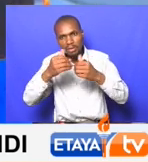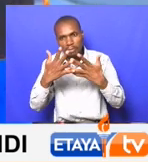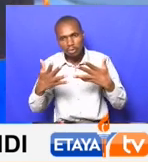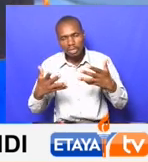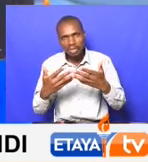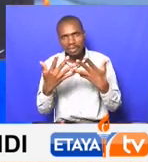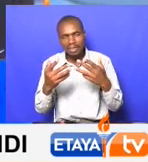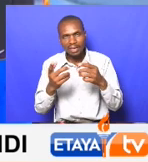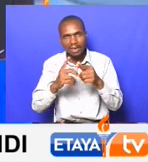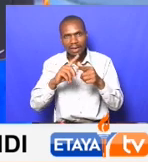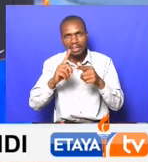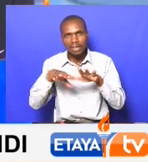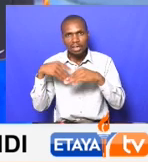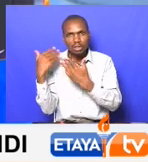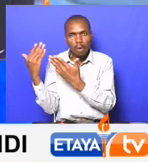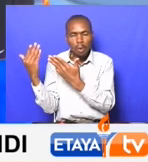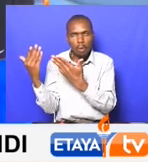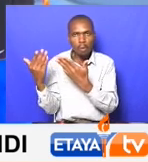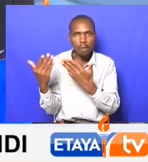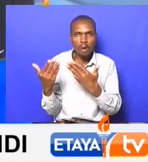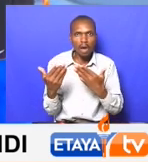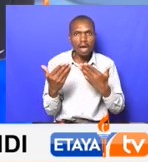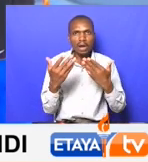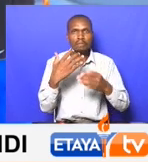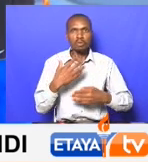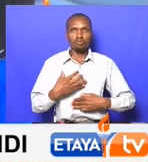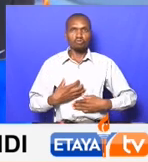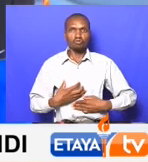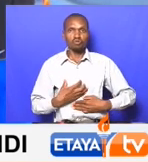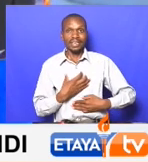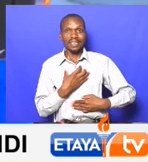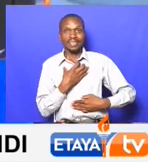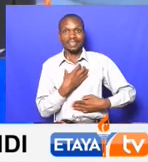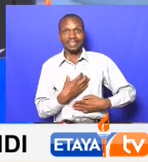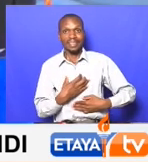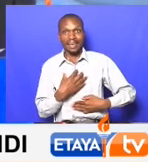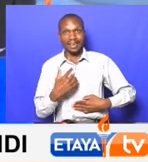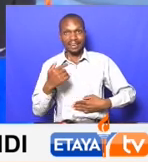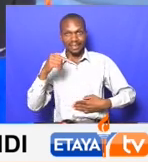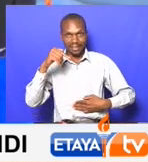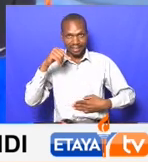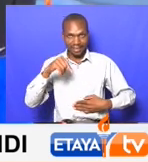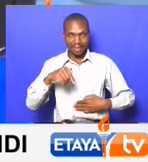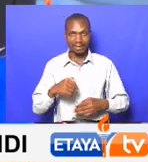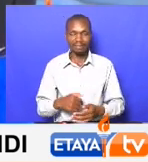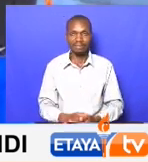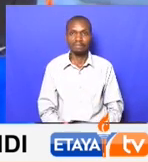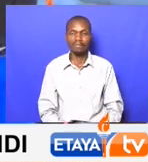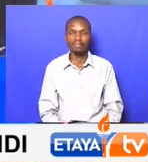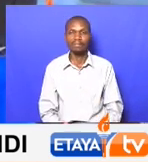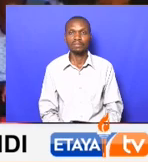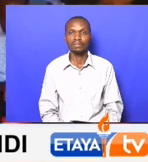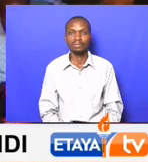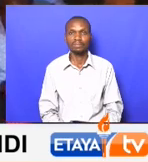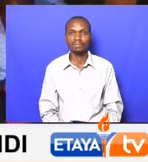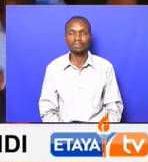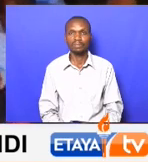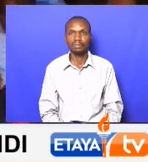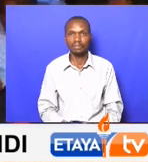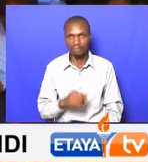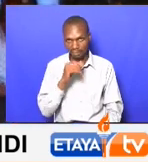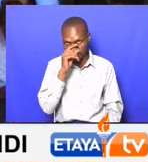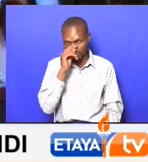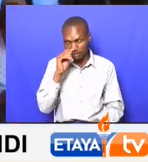and attracting investors who will help us do more value addition. So as